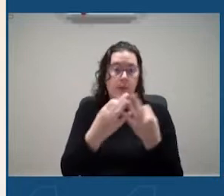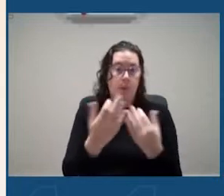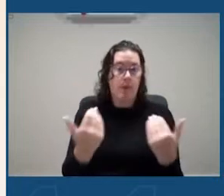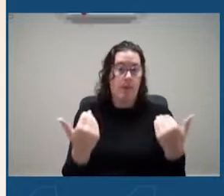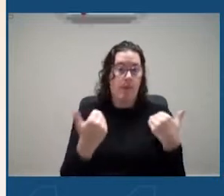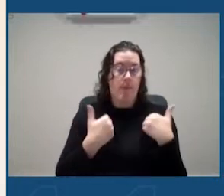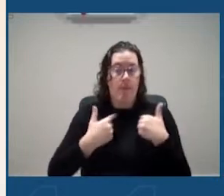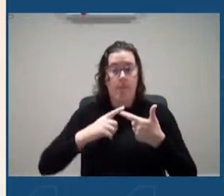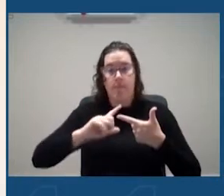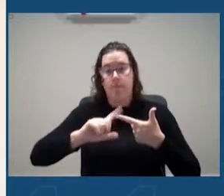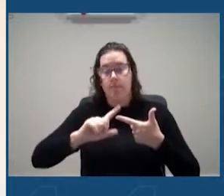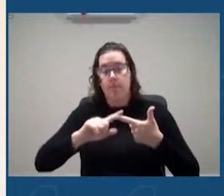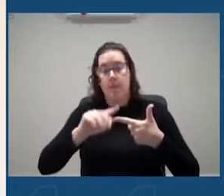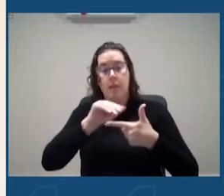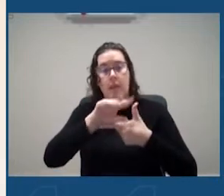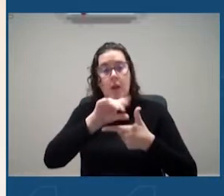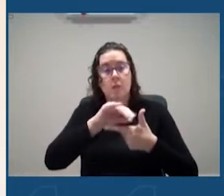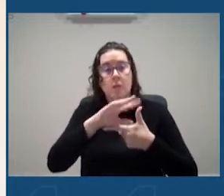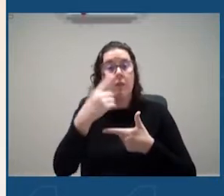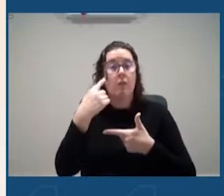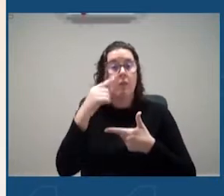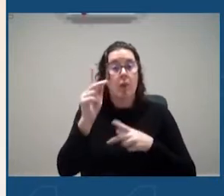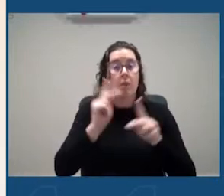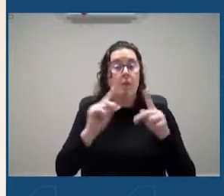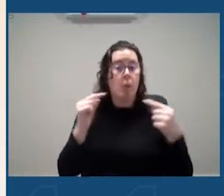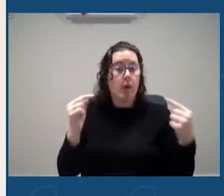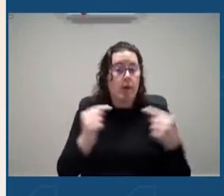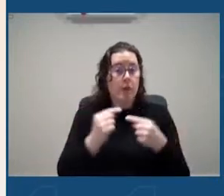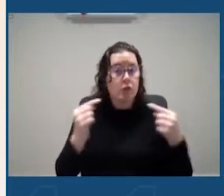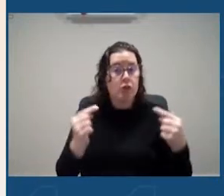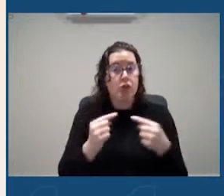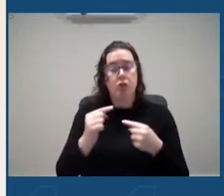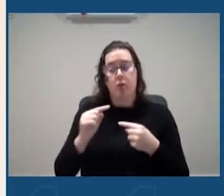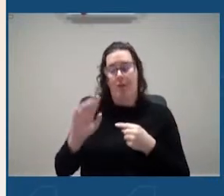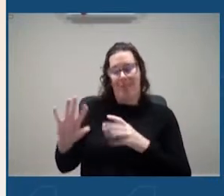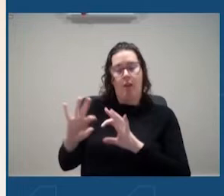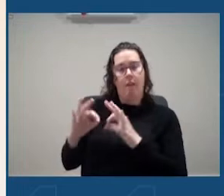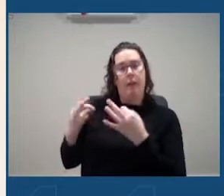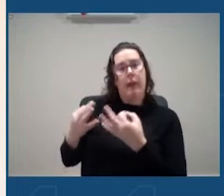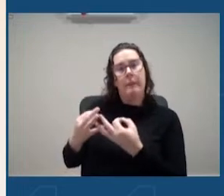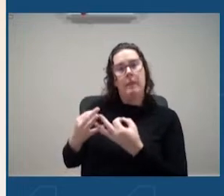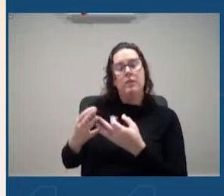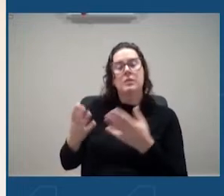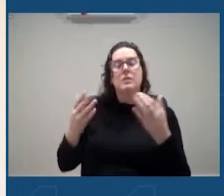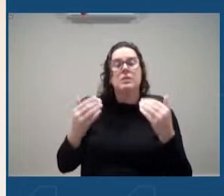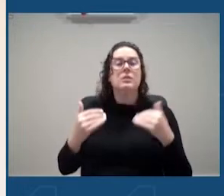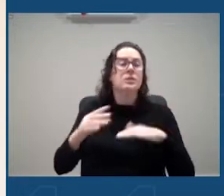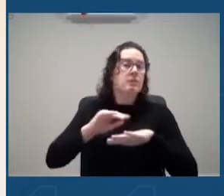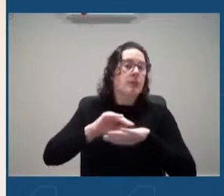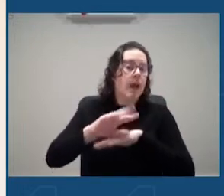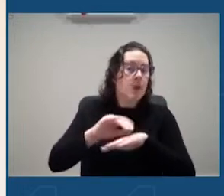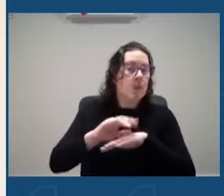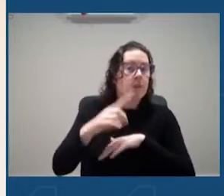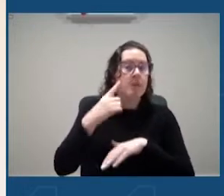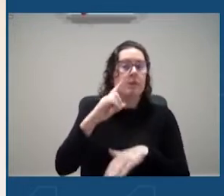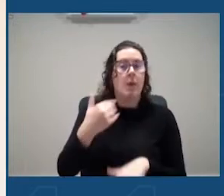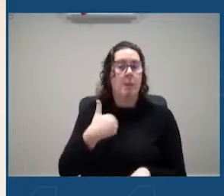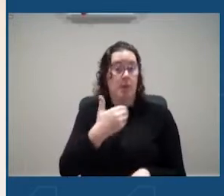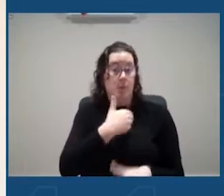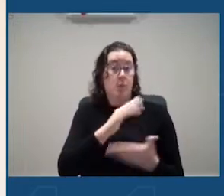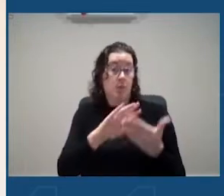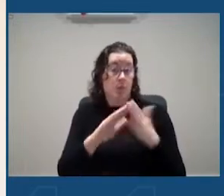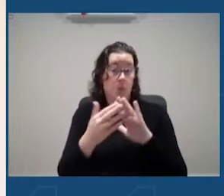counseling for those that were injured and their families. We had counseling for the members of the